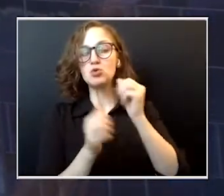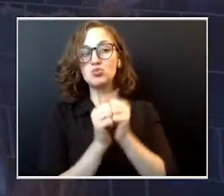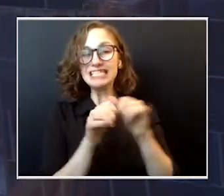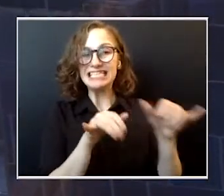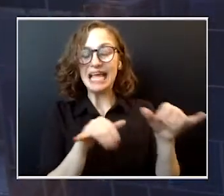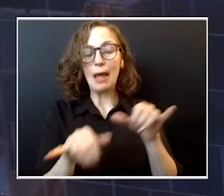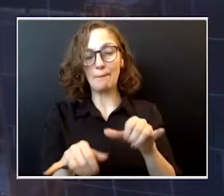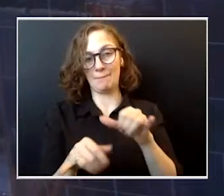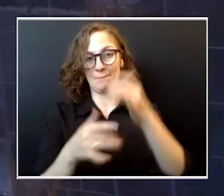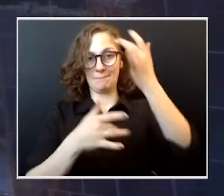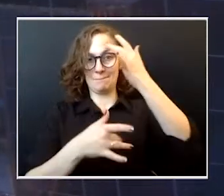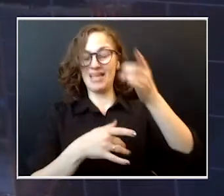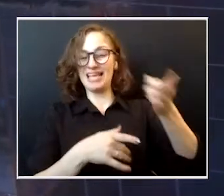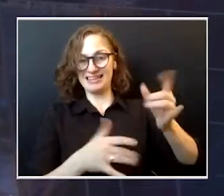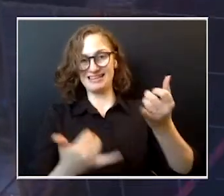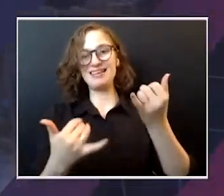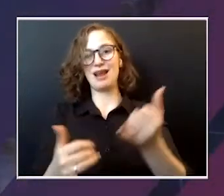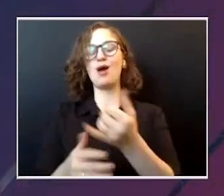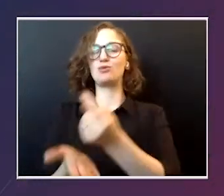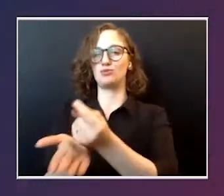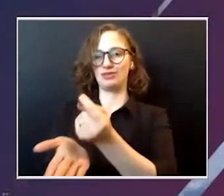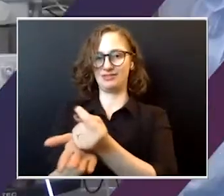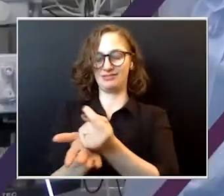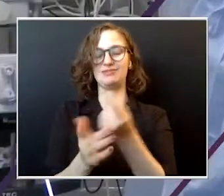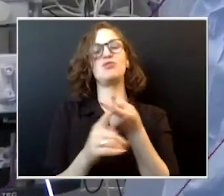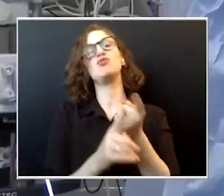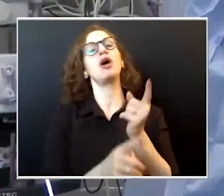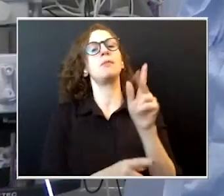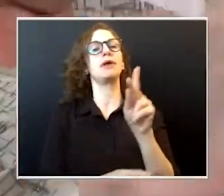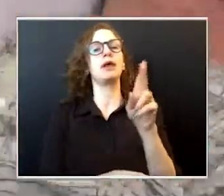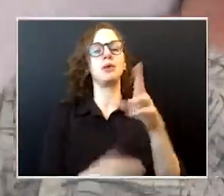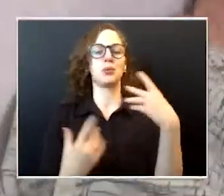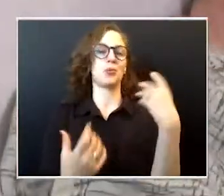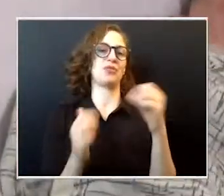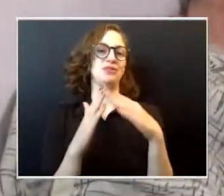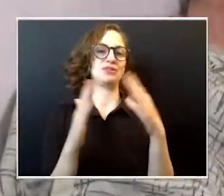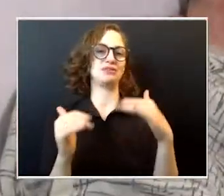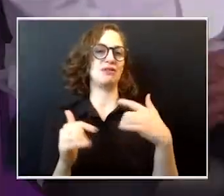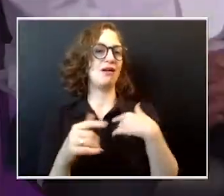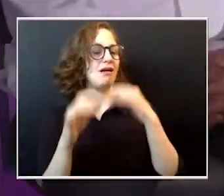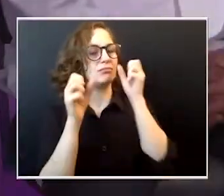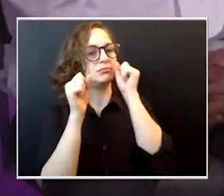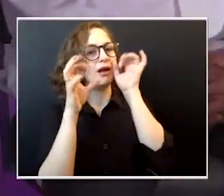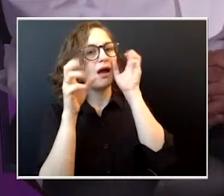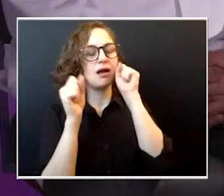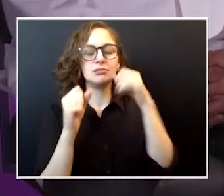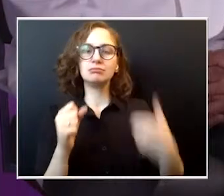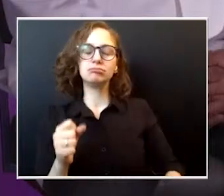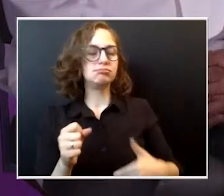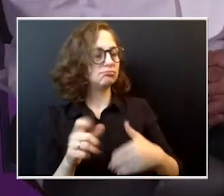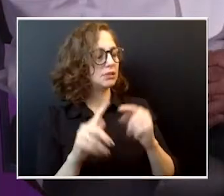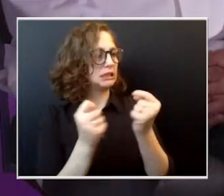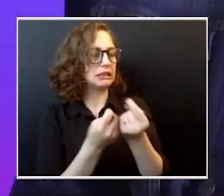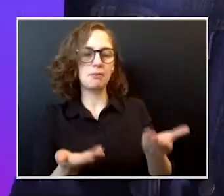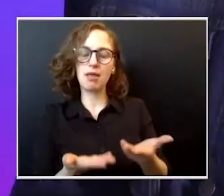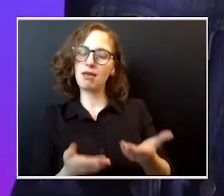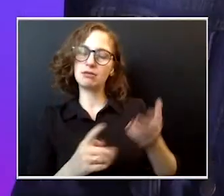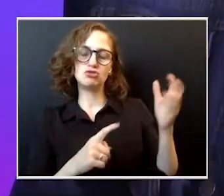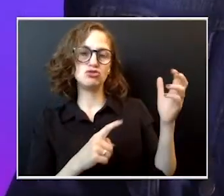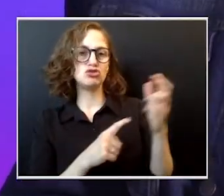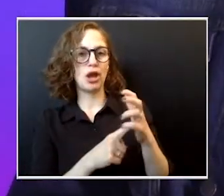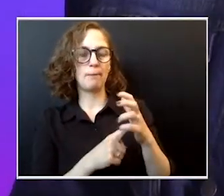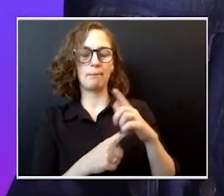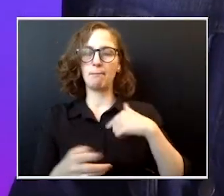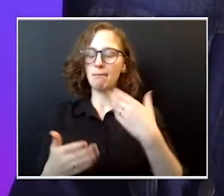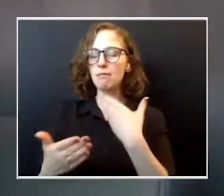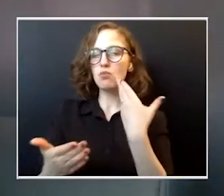From the University of Kansas Health System. I am amazed. The team here is great. I came on a Tuesday, and then by Saturday,